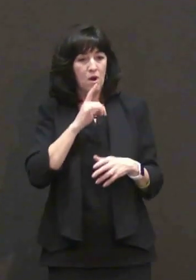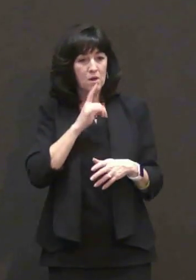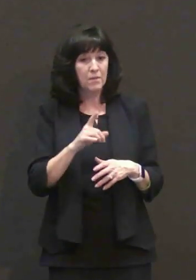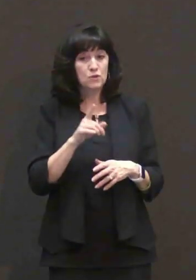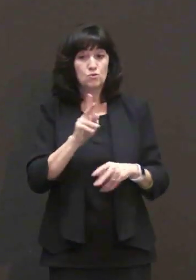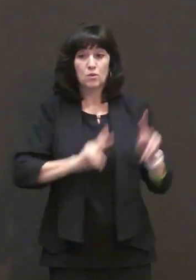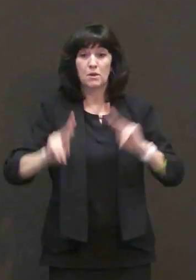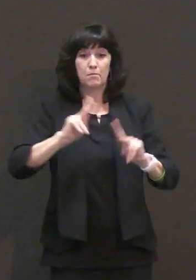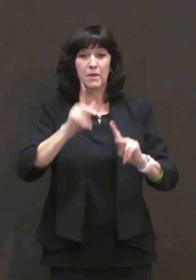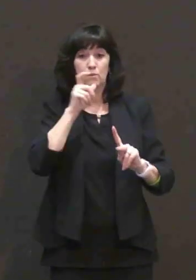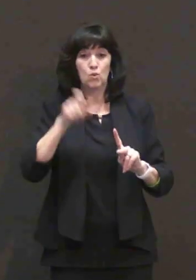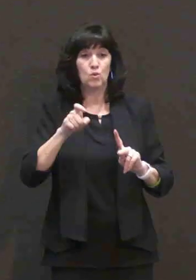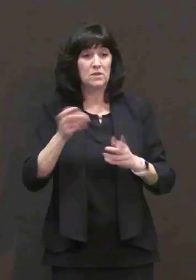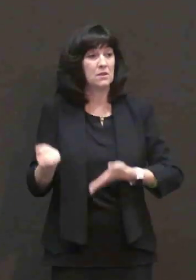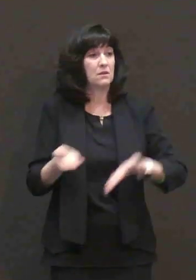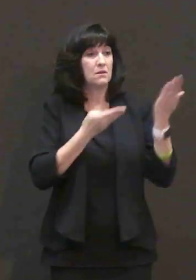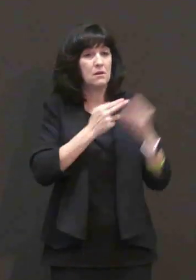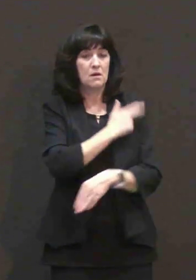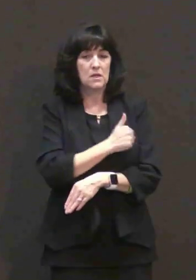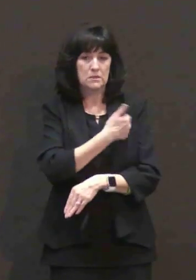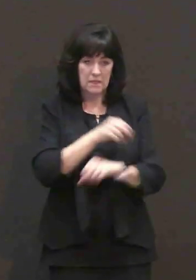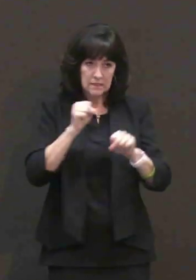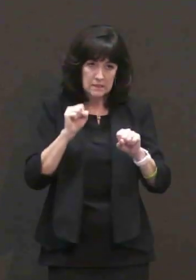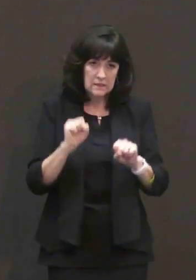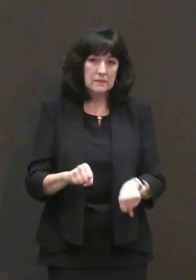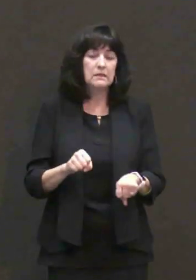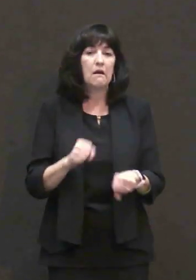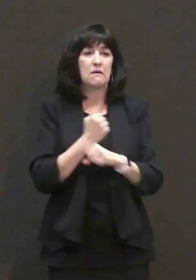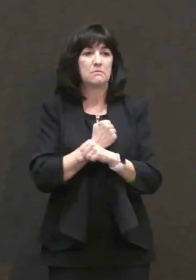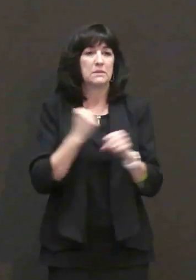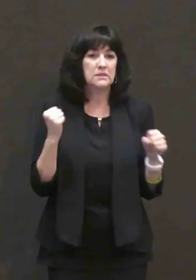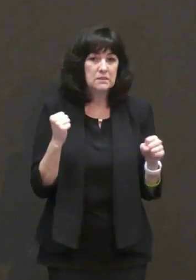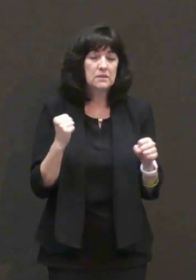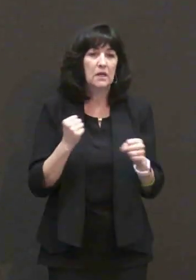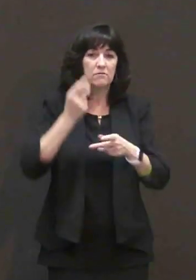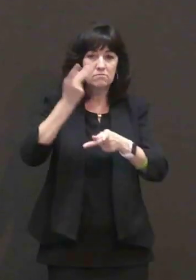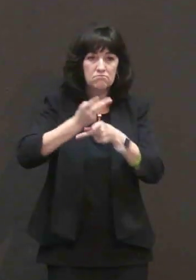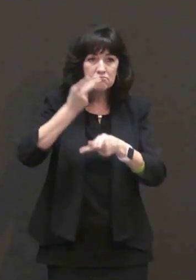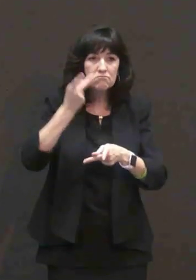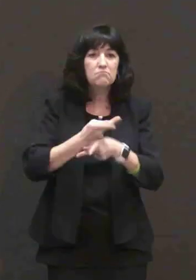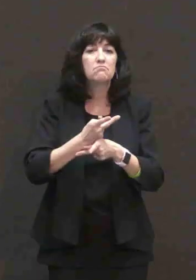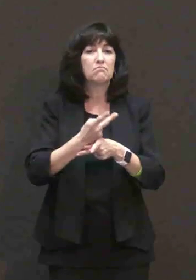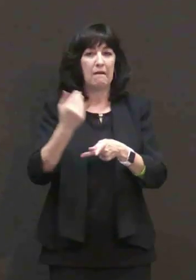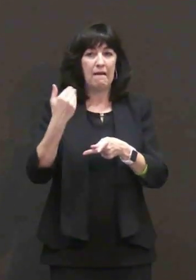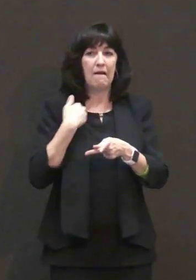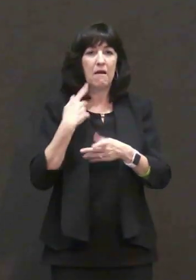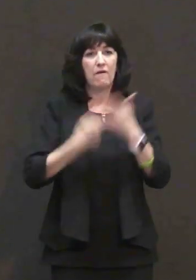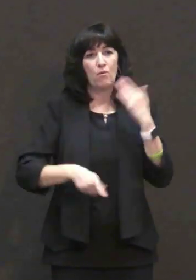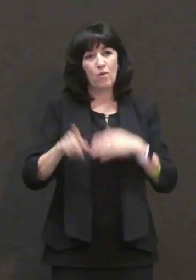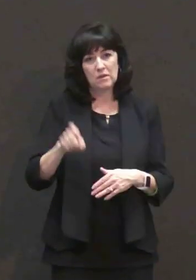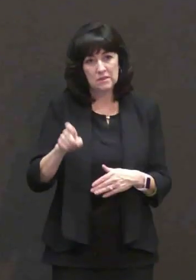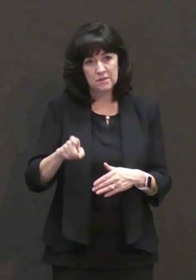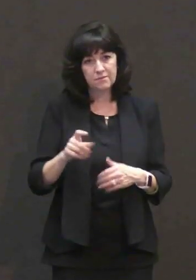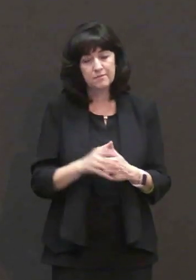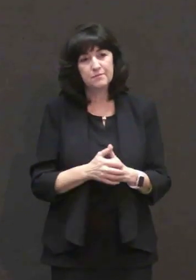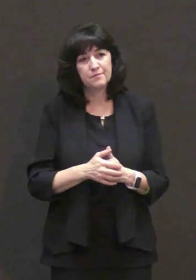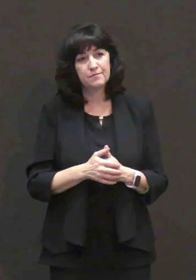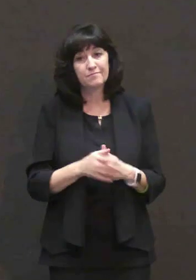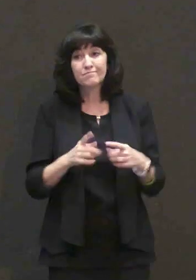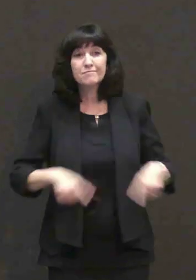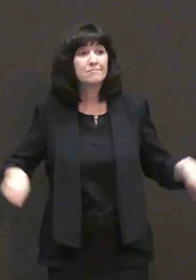Delaware can be treated and be safe. So here, we're in this together. You know, we've been saying